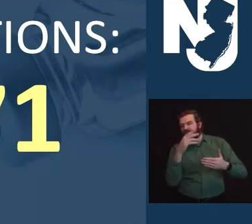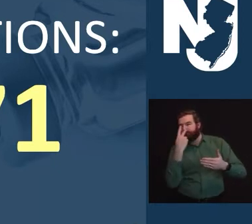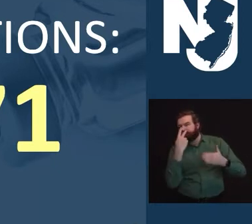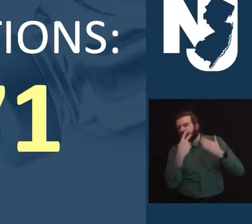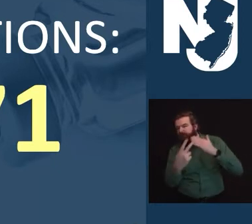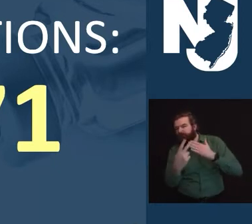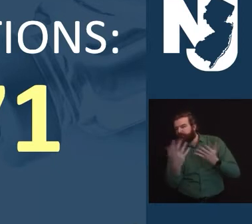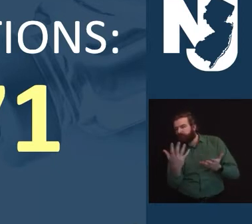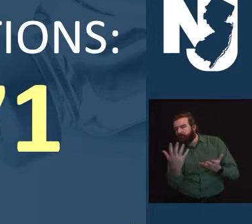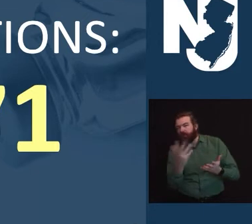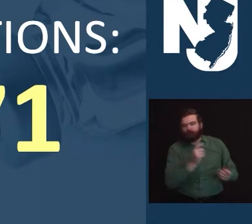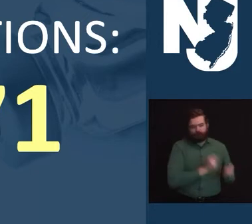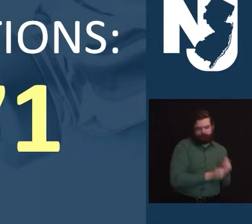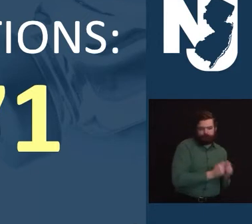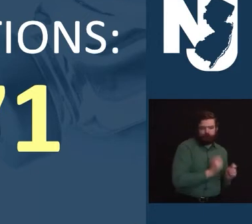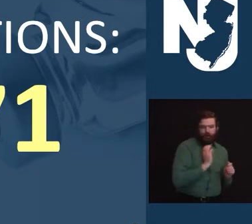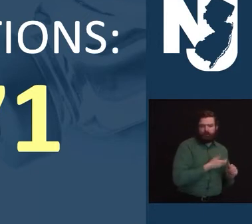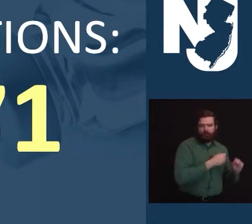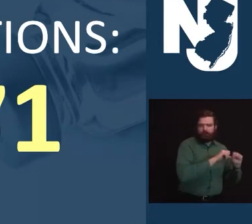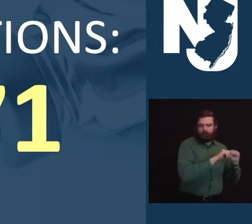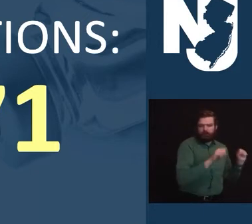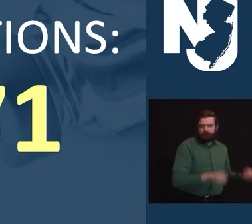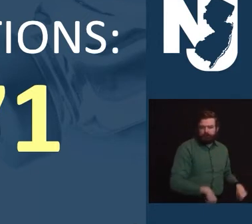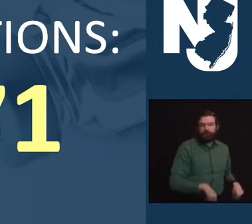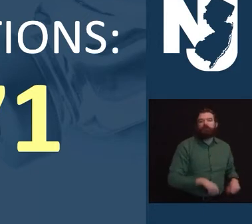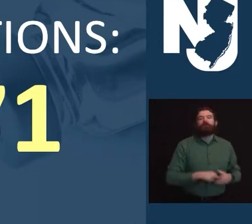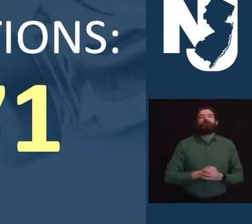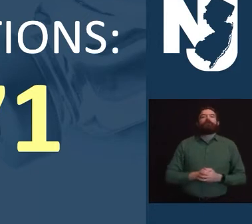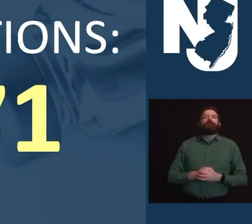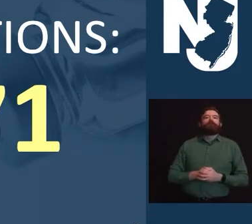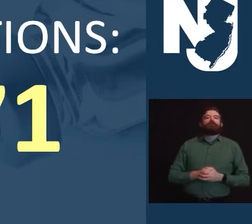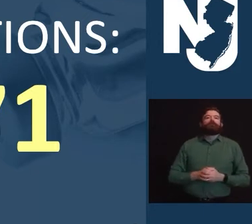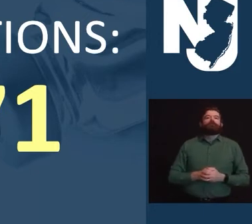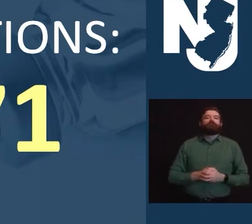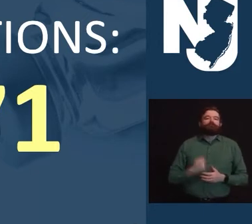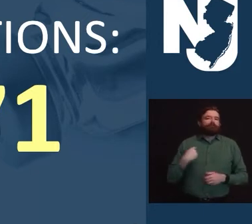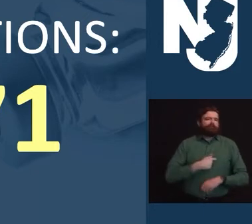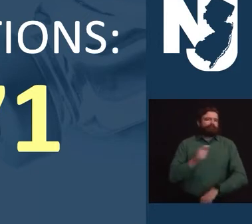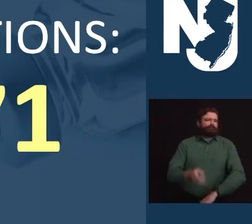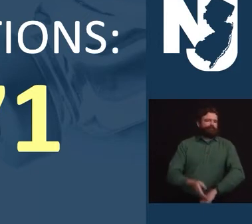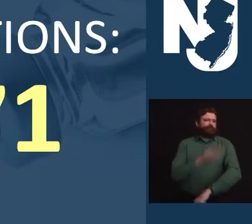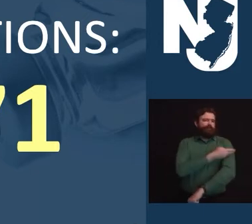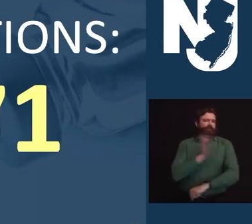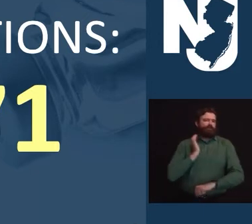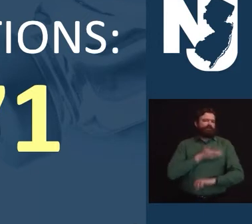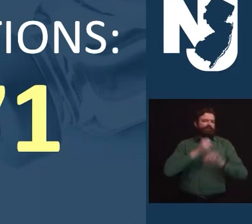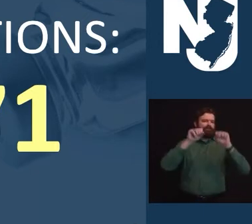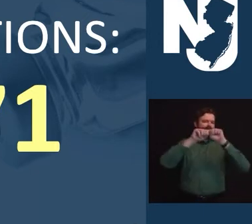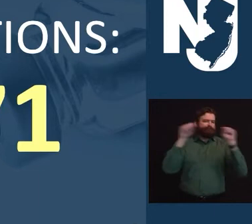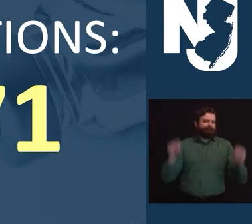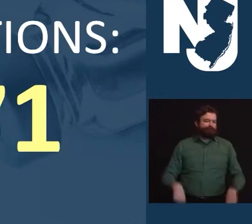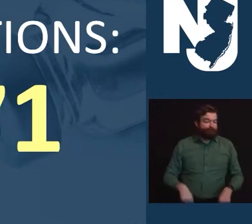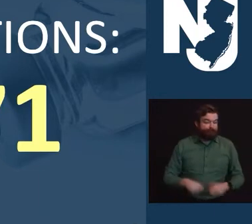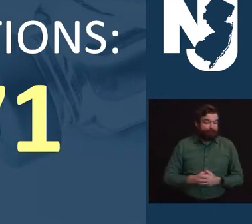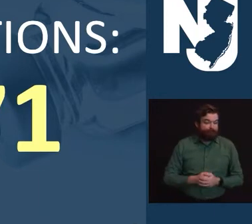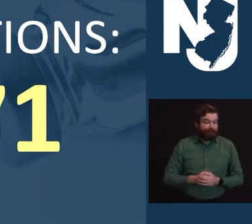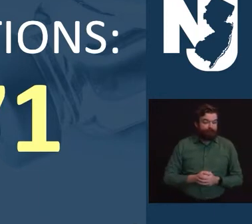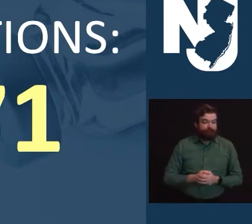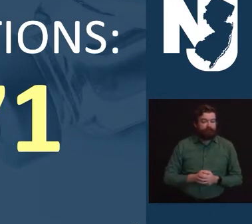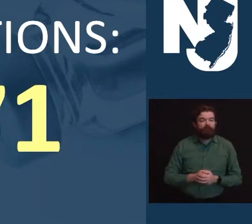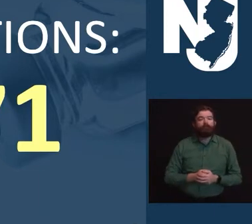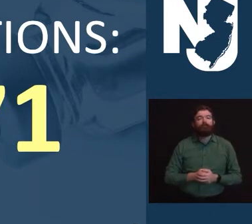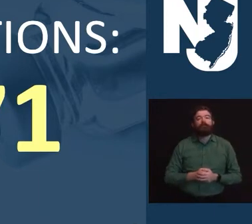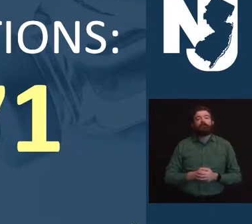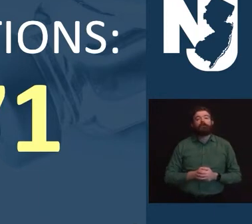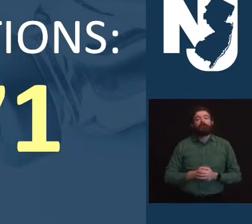believe me, and I reiterate that the vaccination infrastructure we have purpose-built from the ground up is ready. But with today's